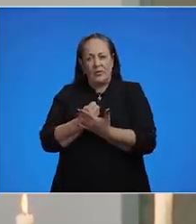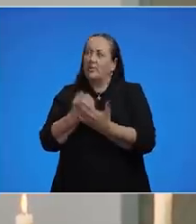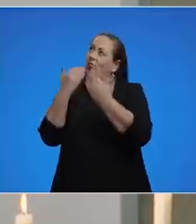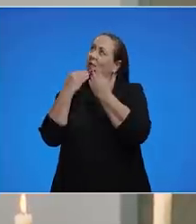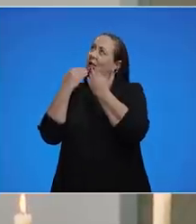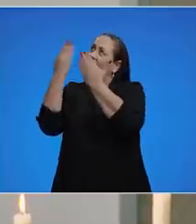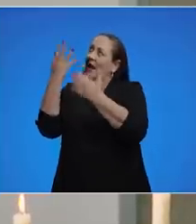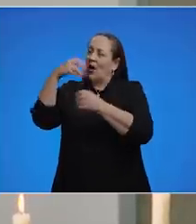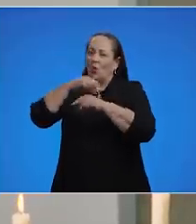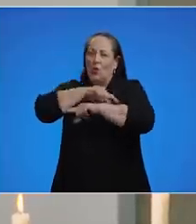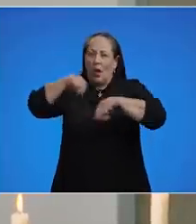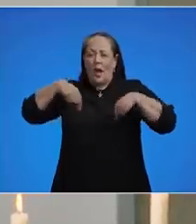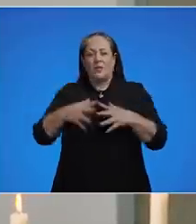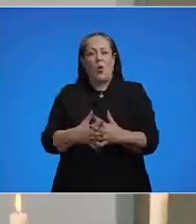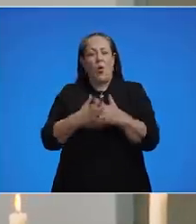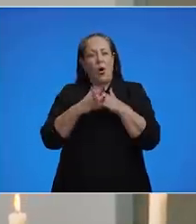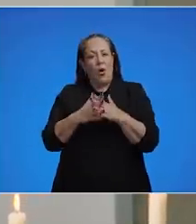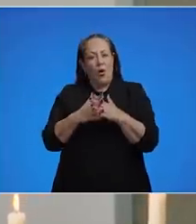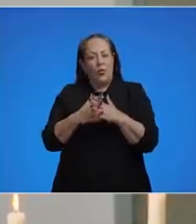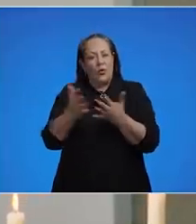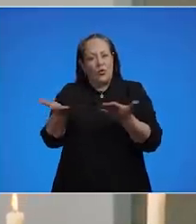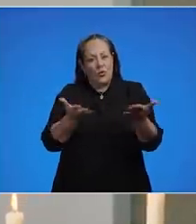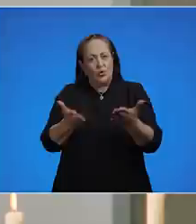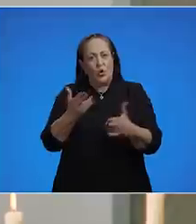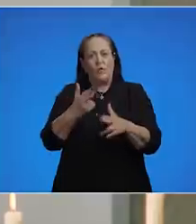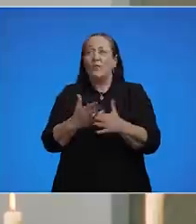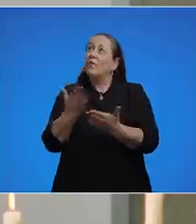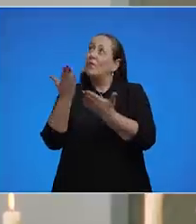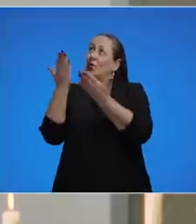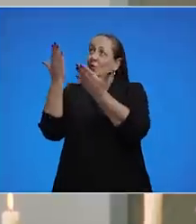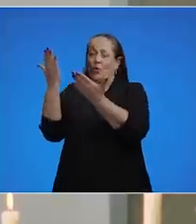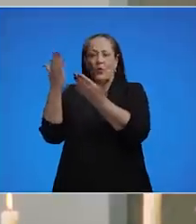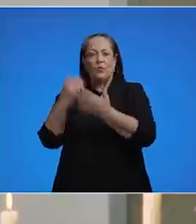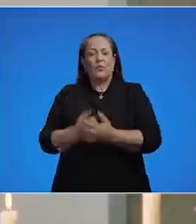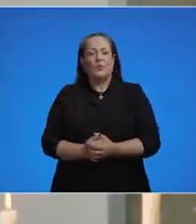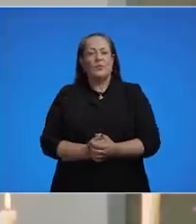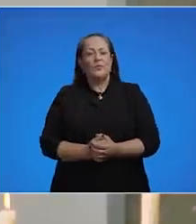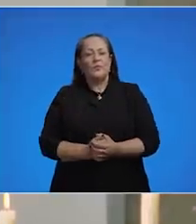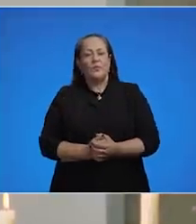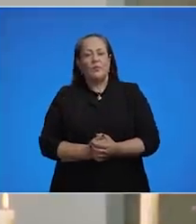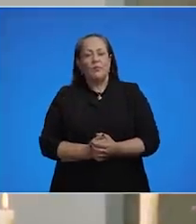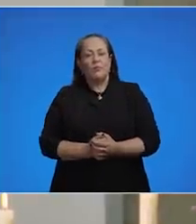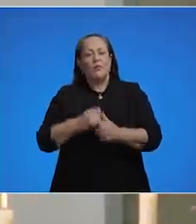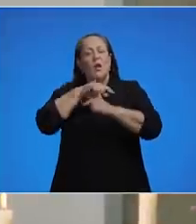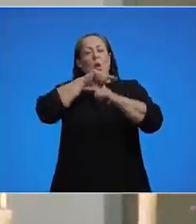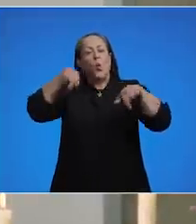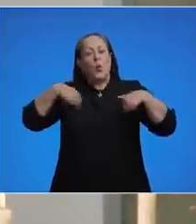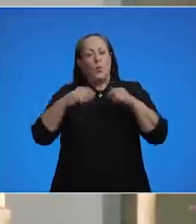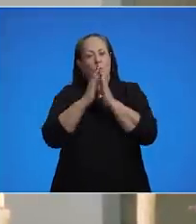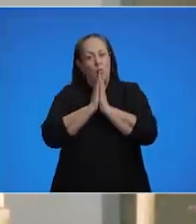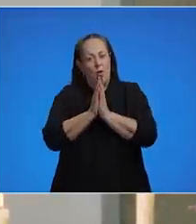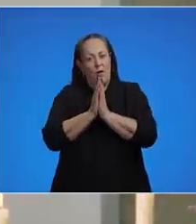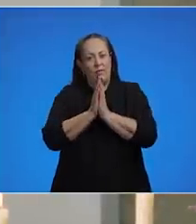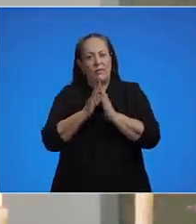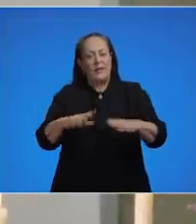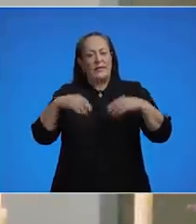salvation, giving thanks that you have held us worthy to be in your presence and minister to you. Humbly